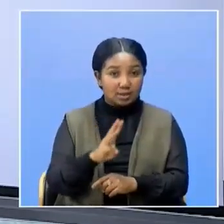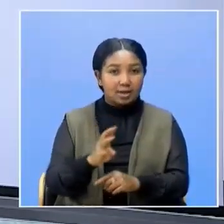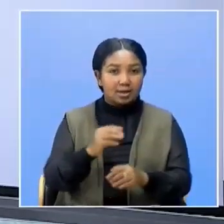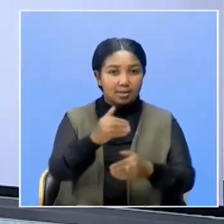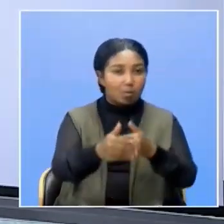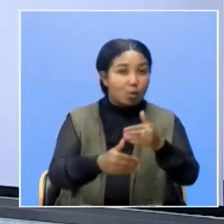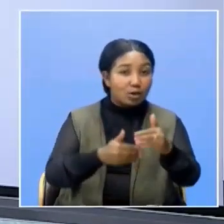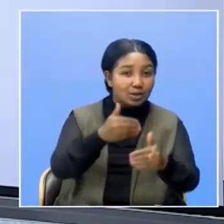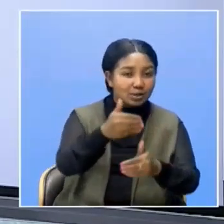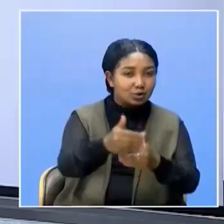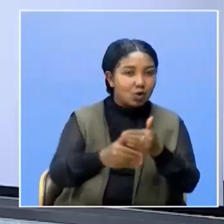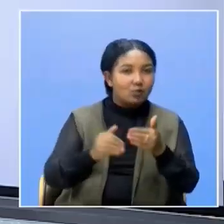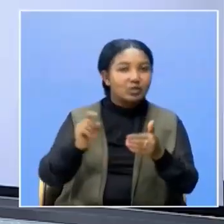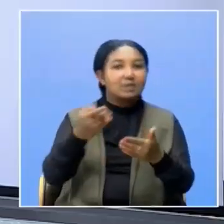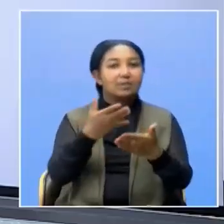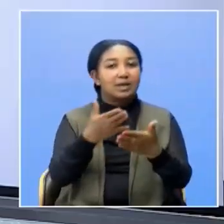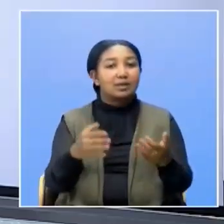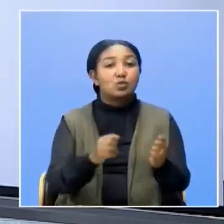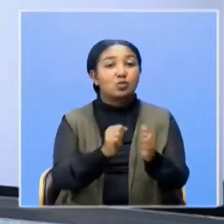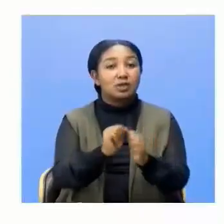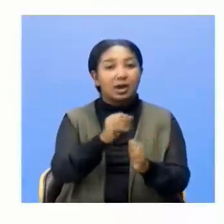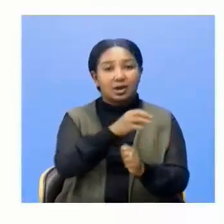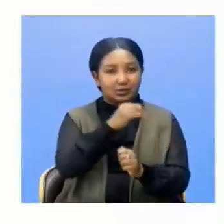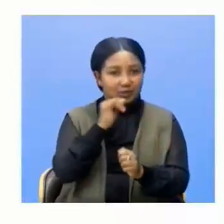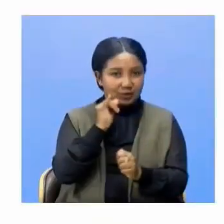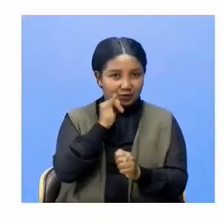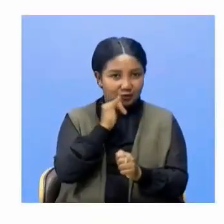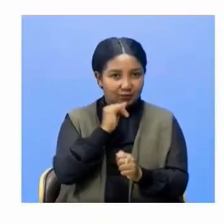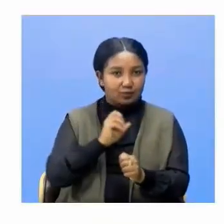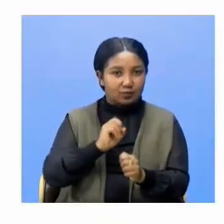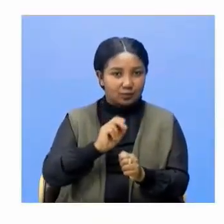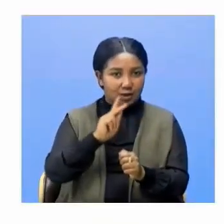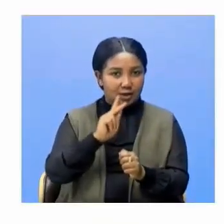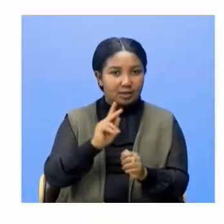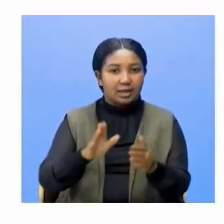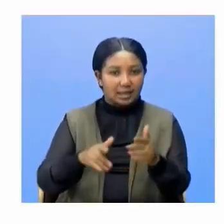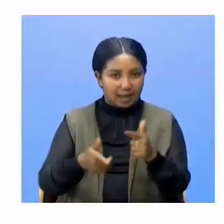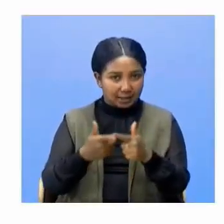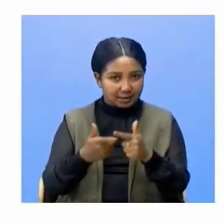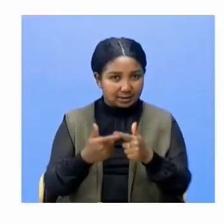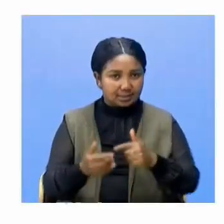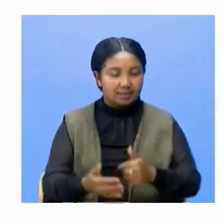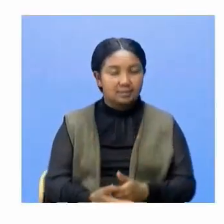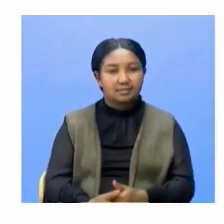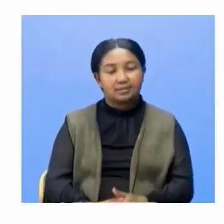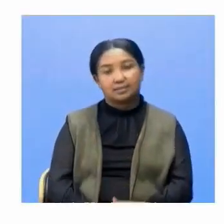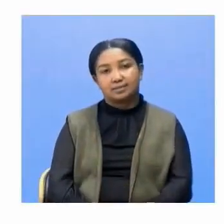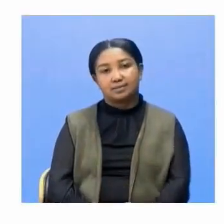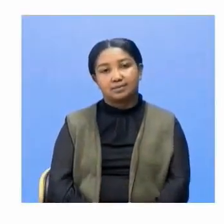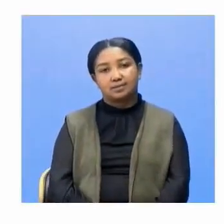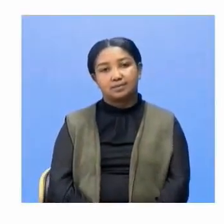of something within an adjective. Okay, next.